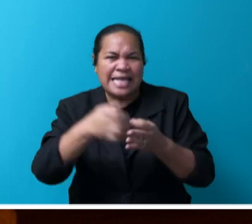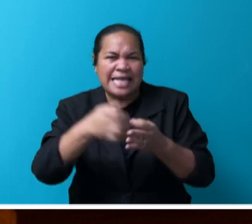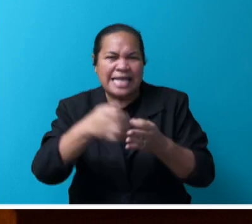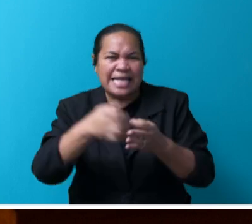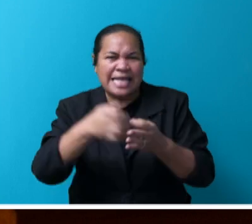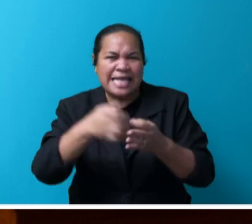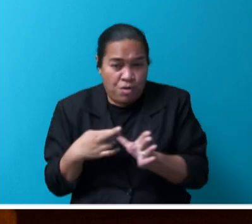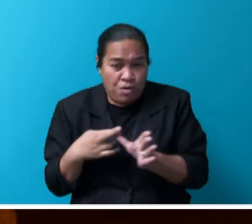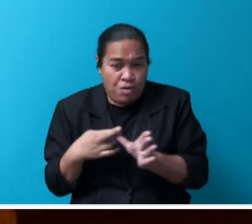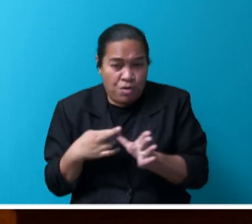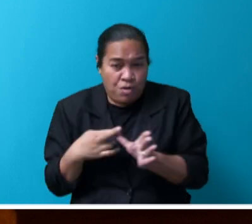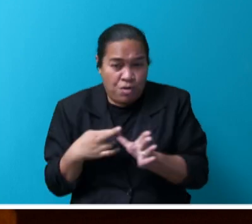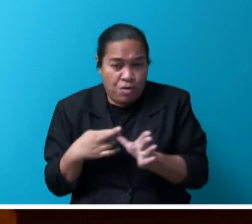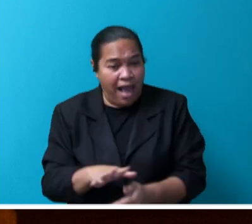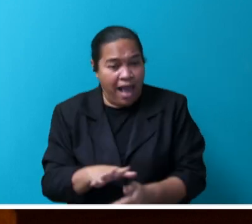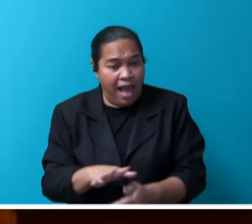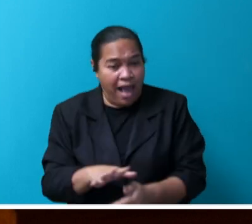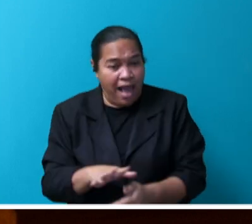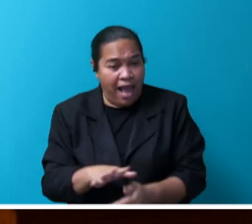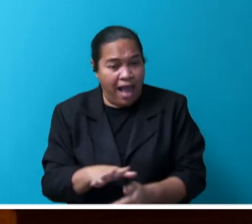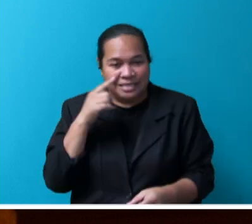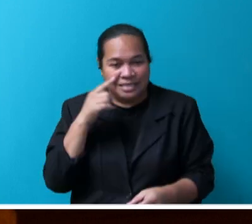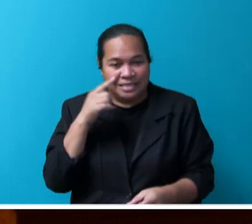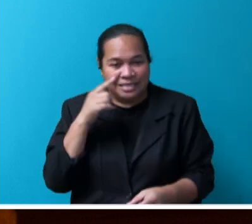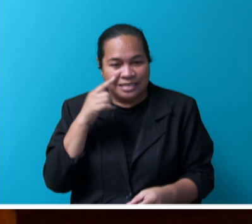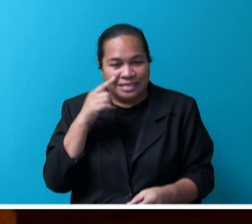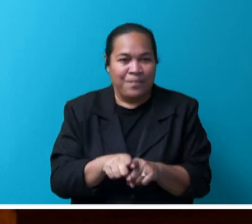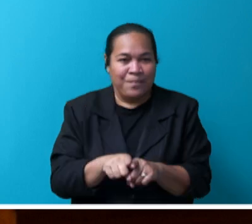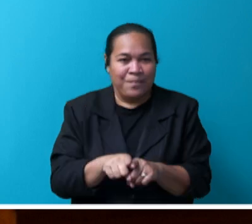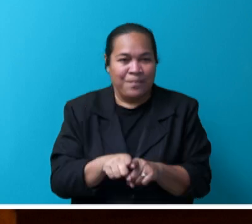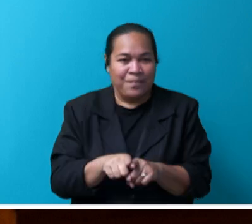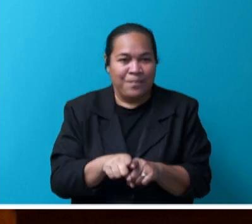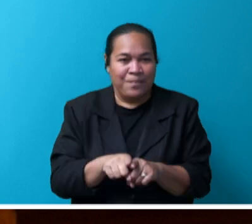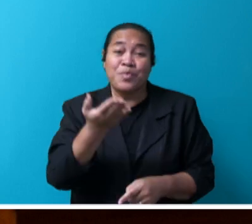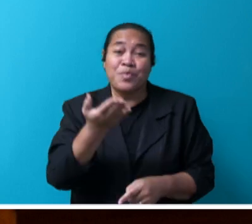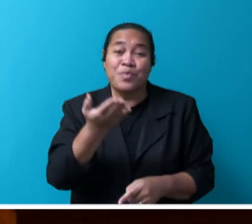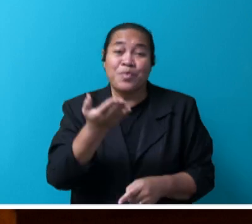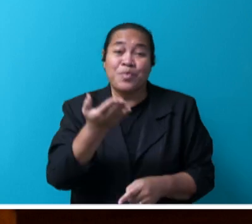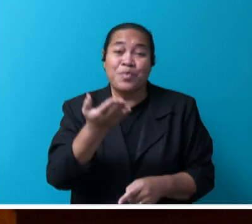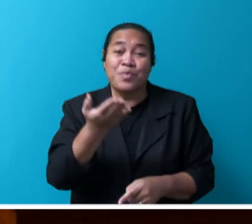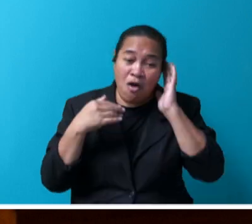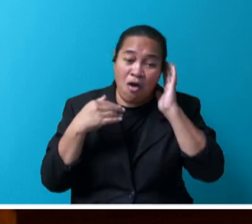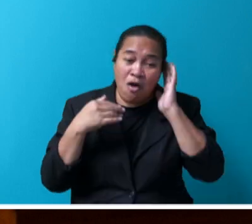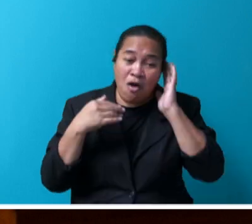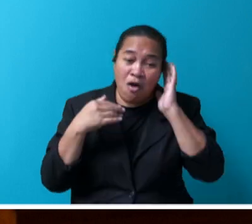forward. And that work, Honorable Speaker, doesn't have to be a long stride because baby steps are counted too.